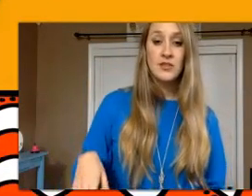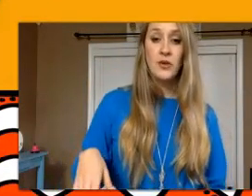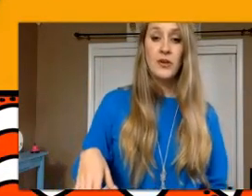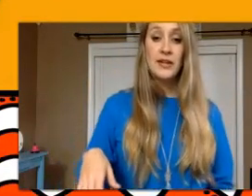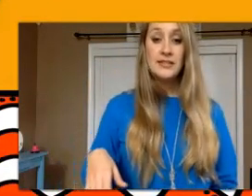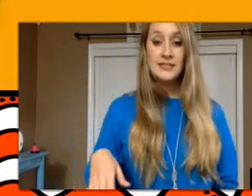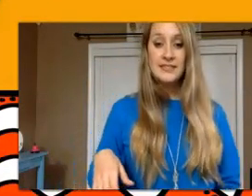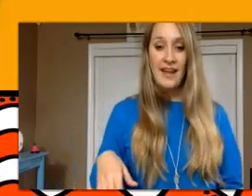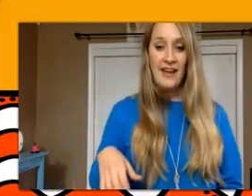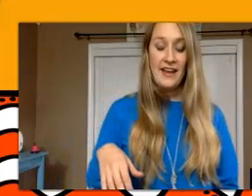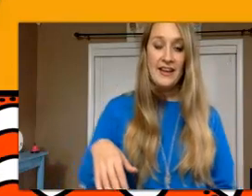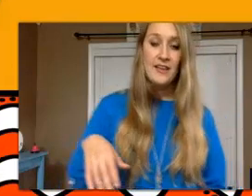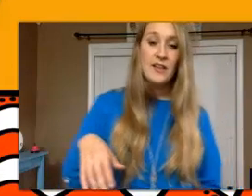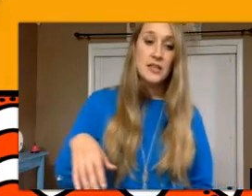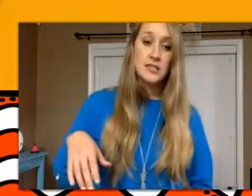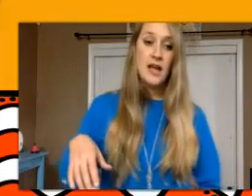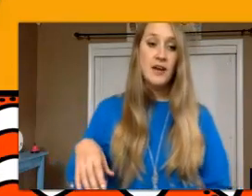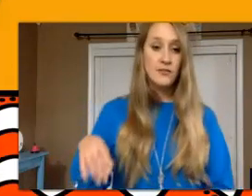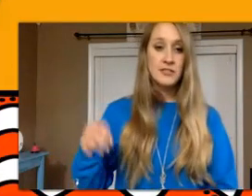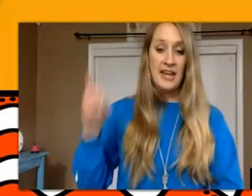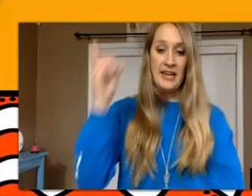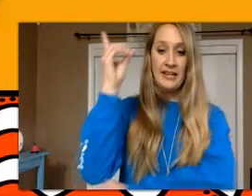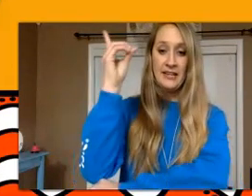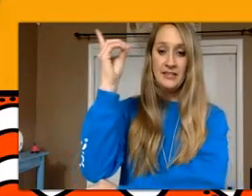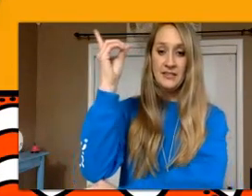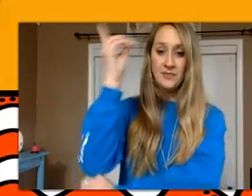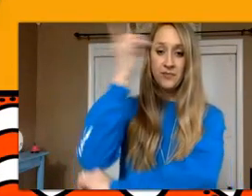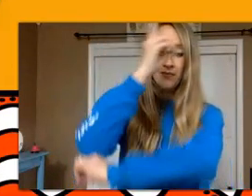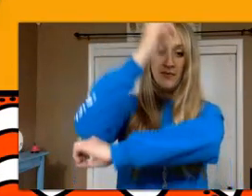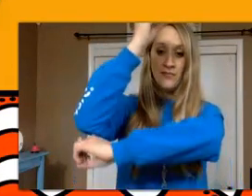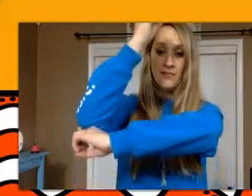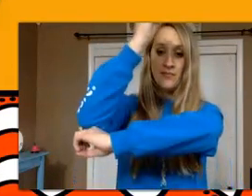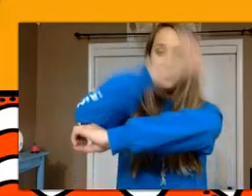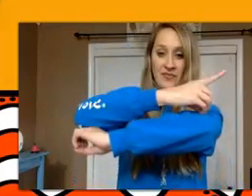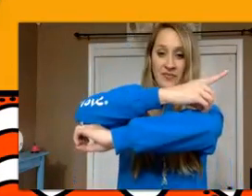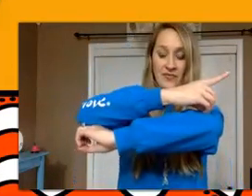This is the word day. The sign for day is,